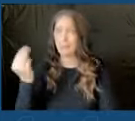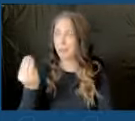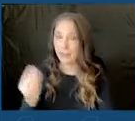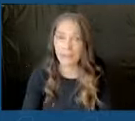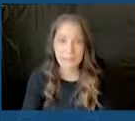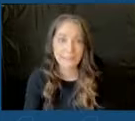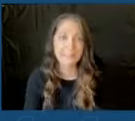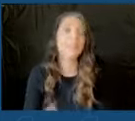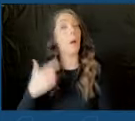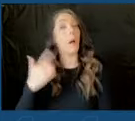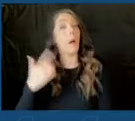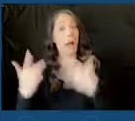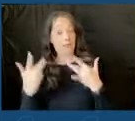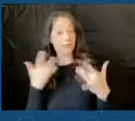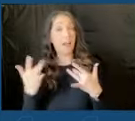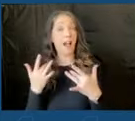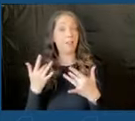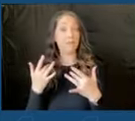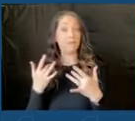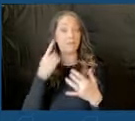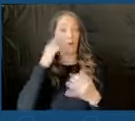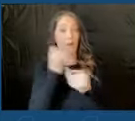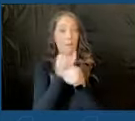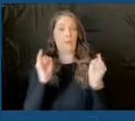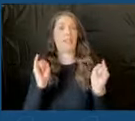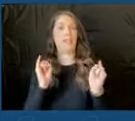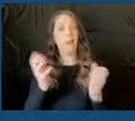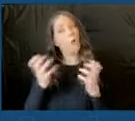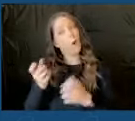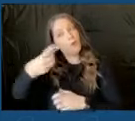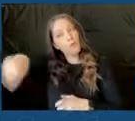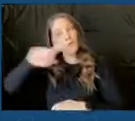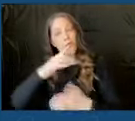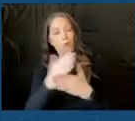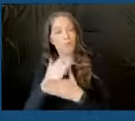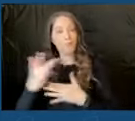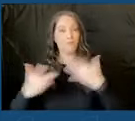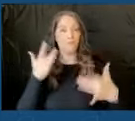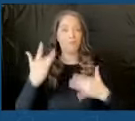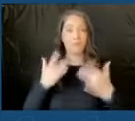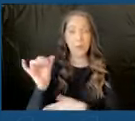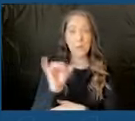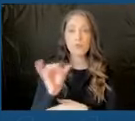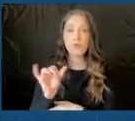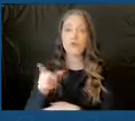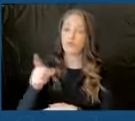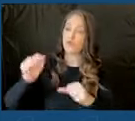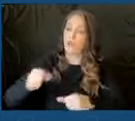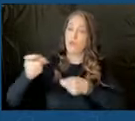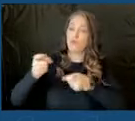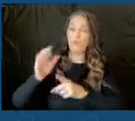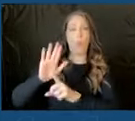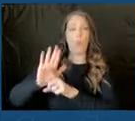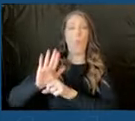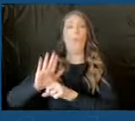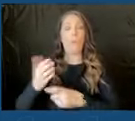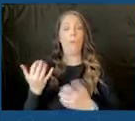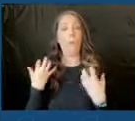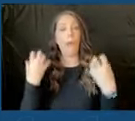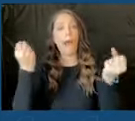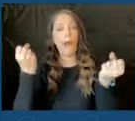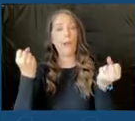I'm excited to be immunized, and I want others to share in that excitement and know that they can take control of their own health by getting something as